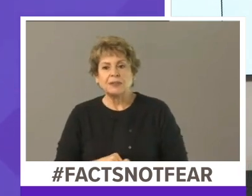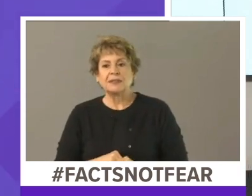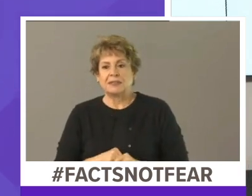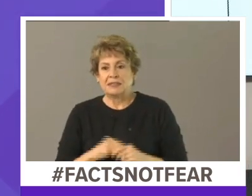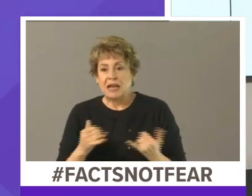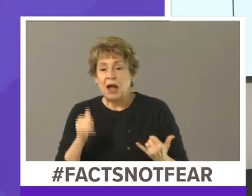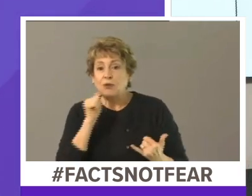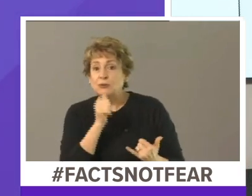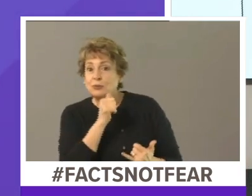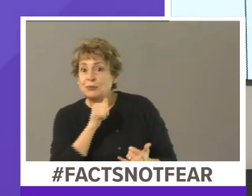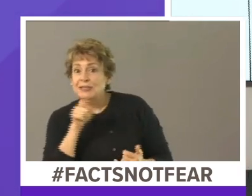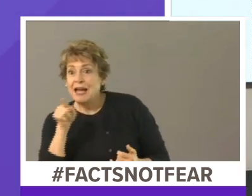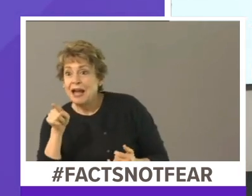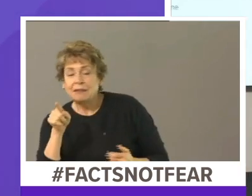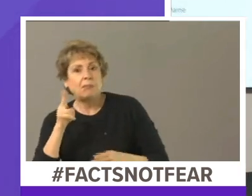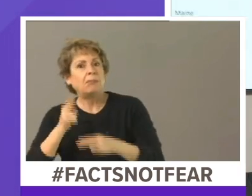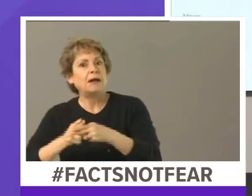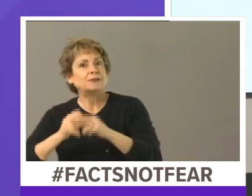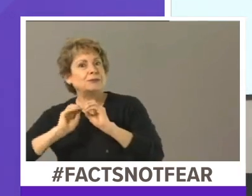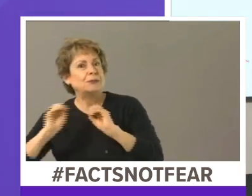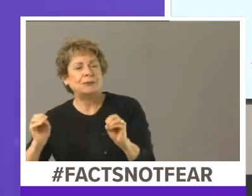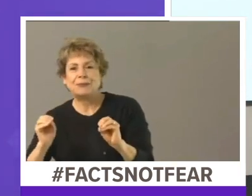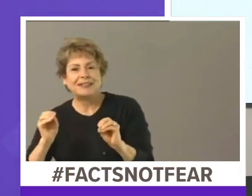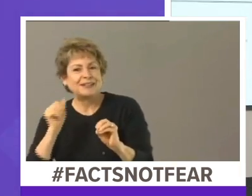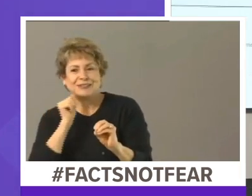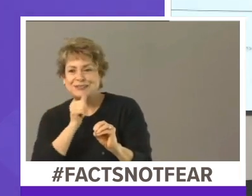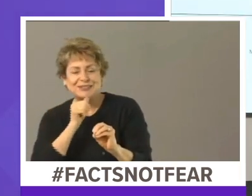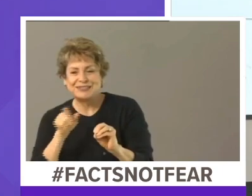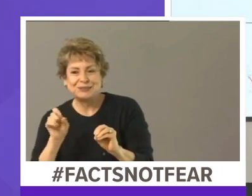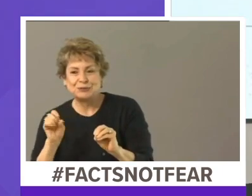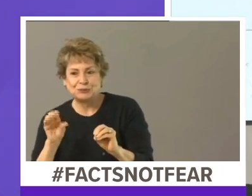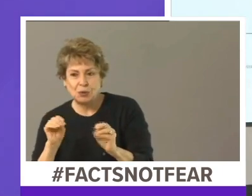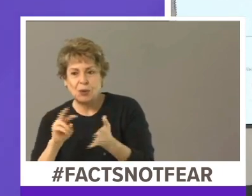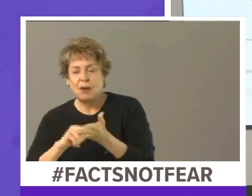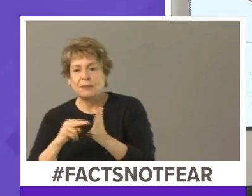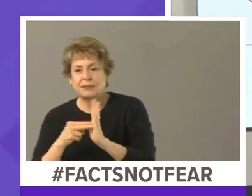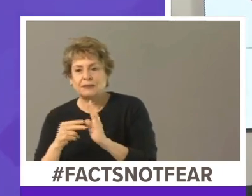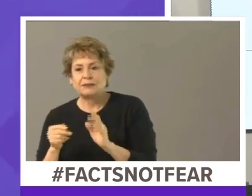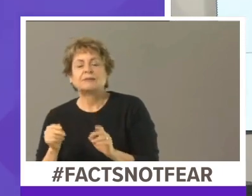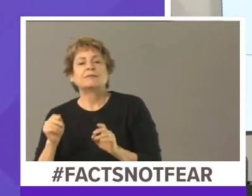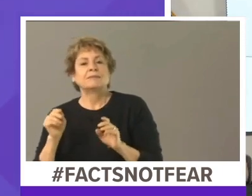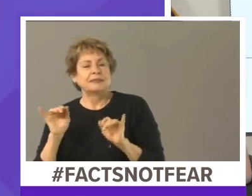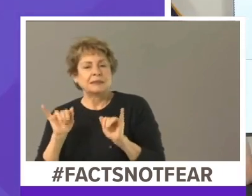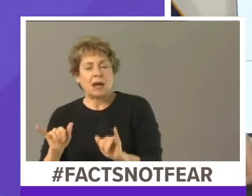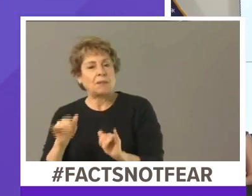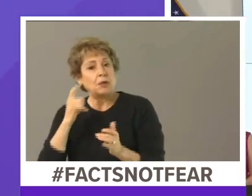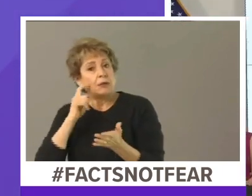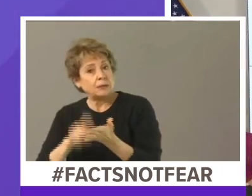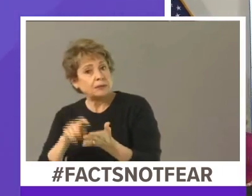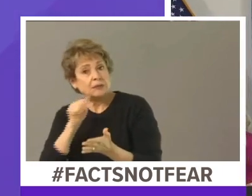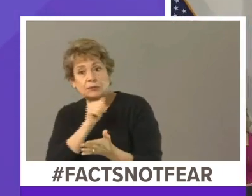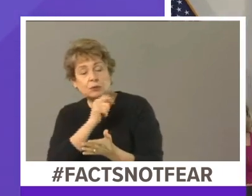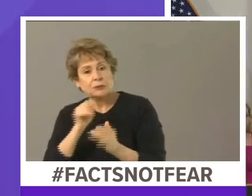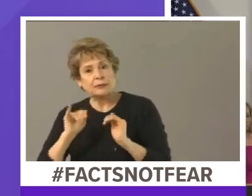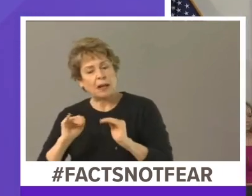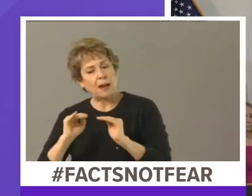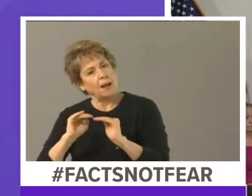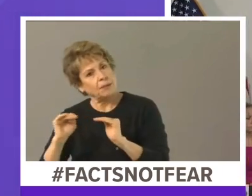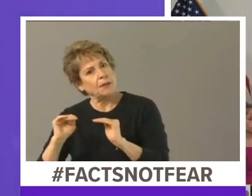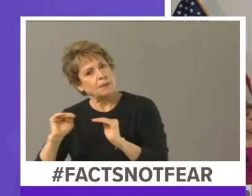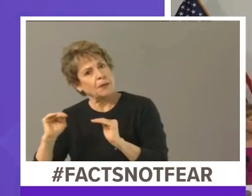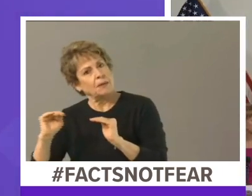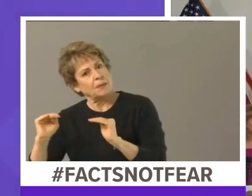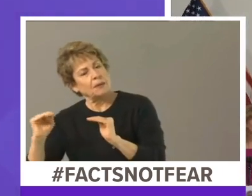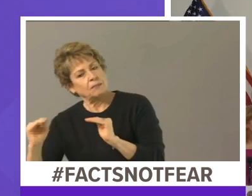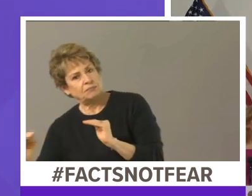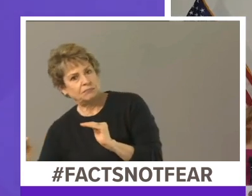the same. So that's, again, we've gone from increase to a flattening, and where we want to be is